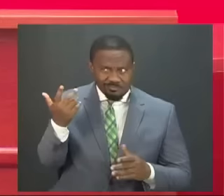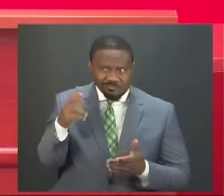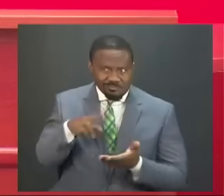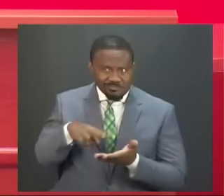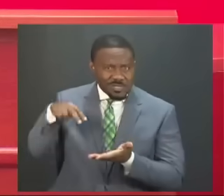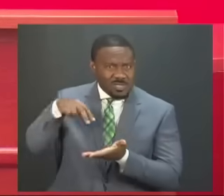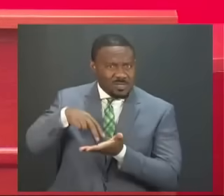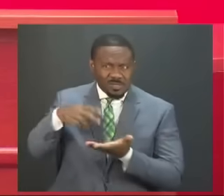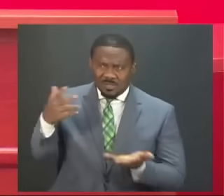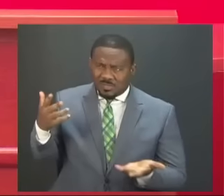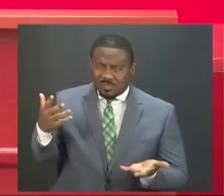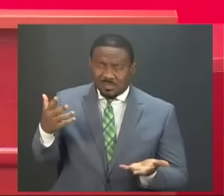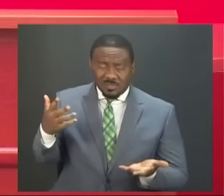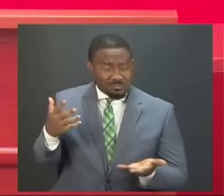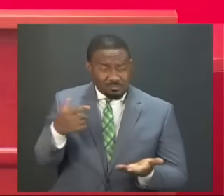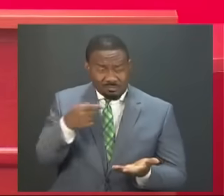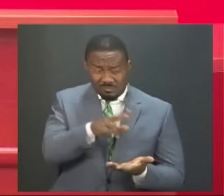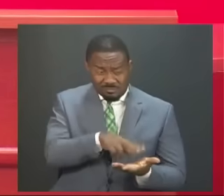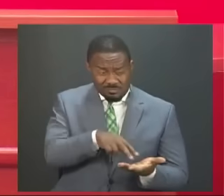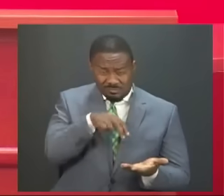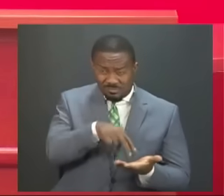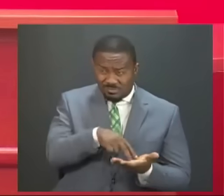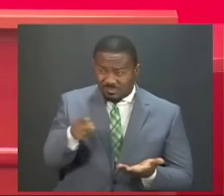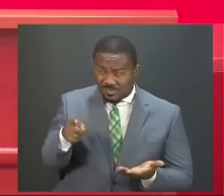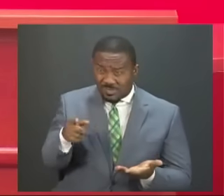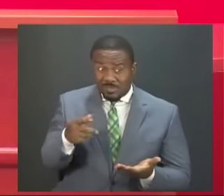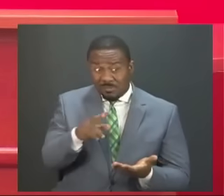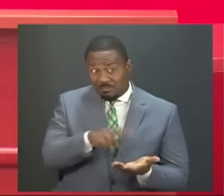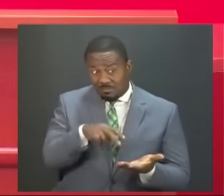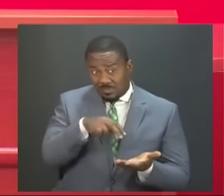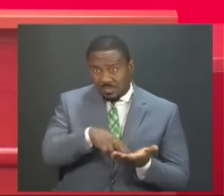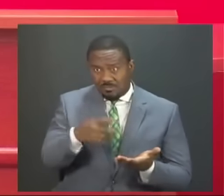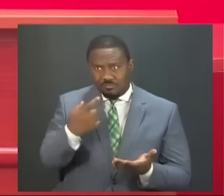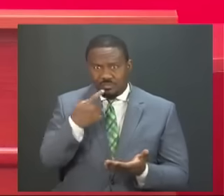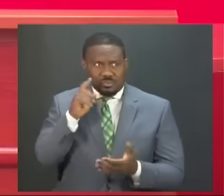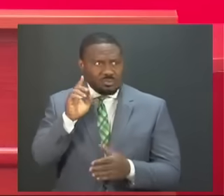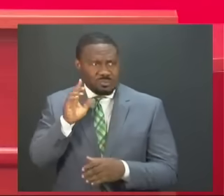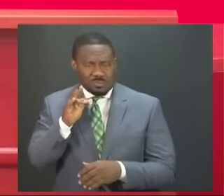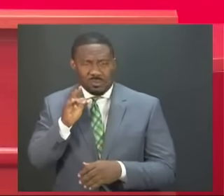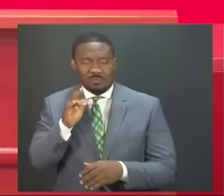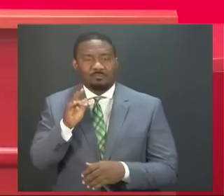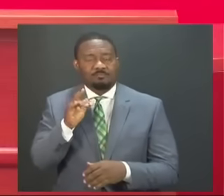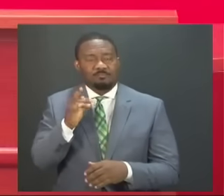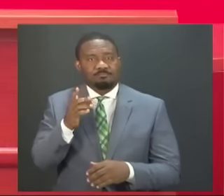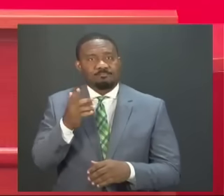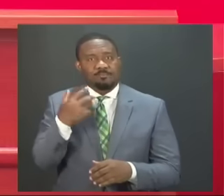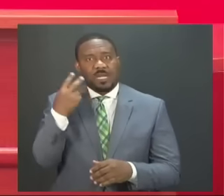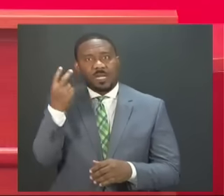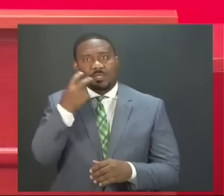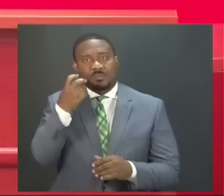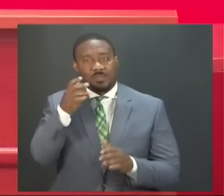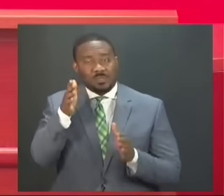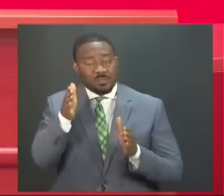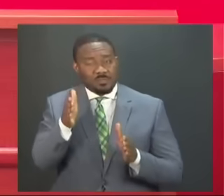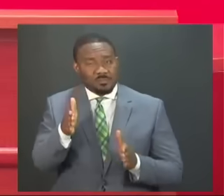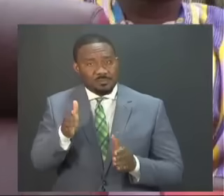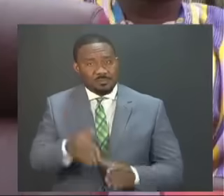Point of order against point of order? Mr. Speaker, Mr. Speaker,